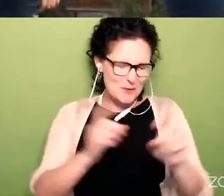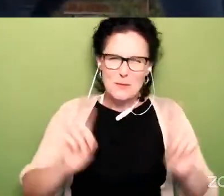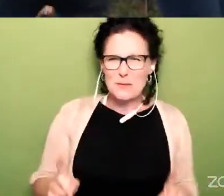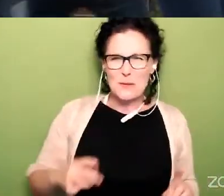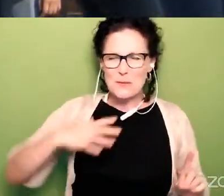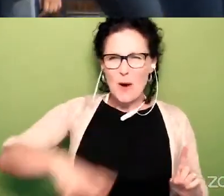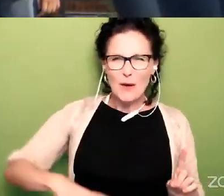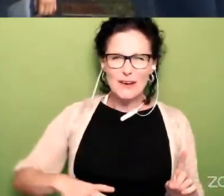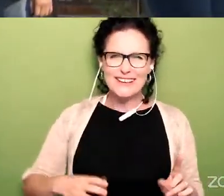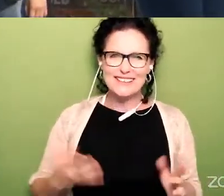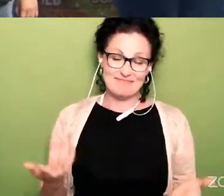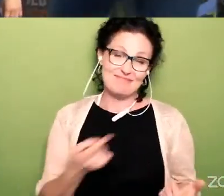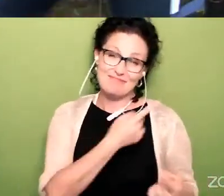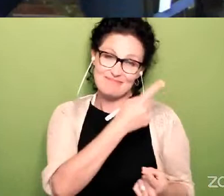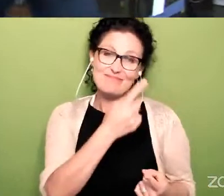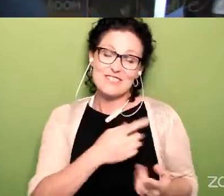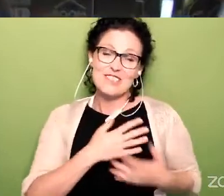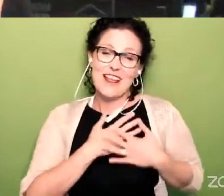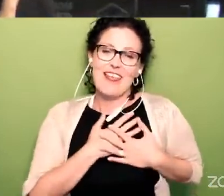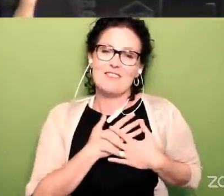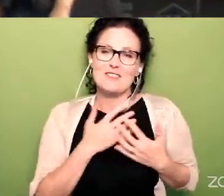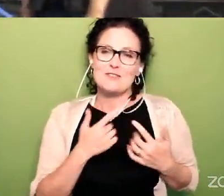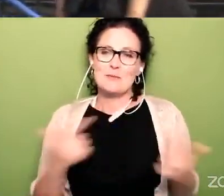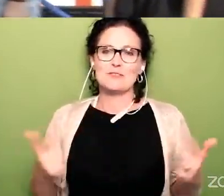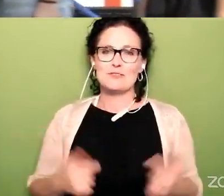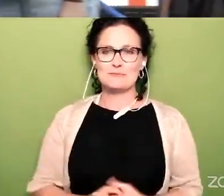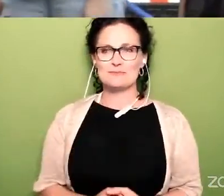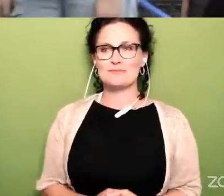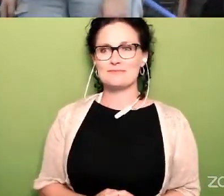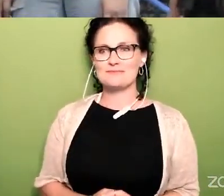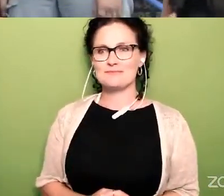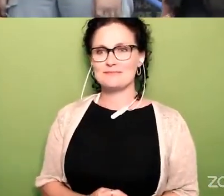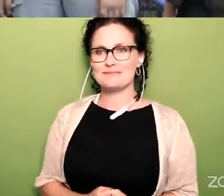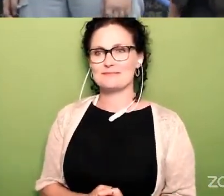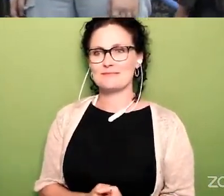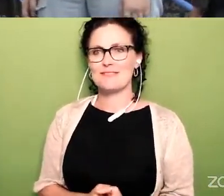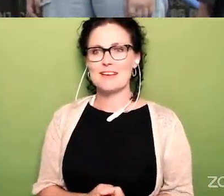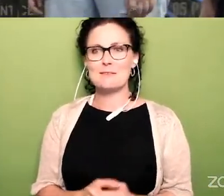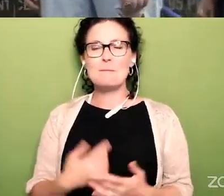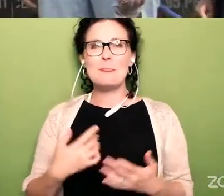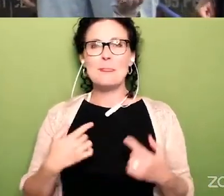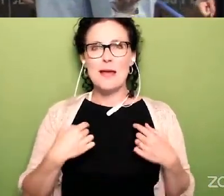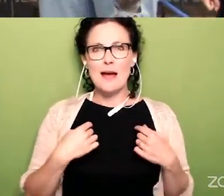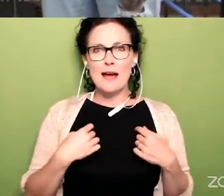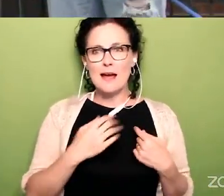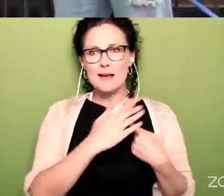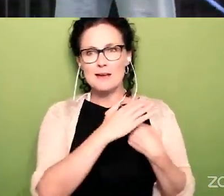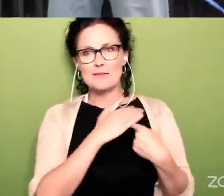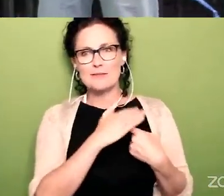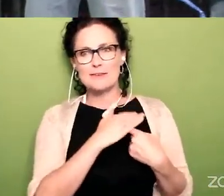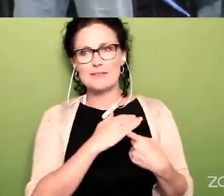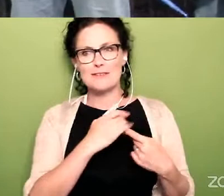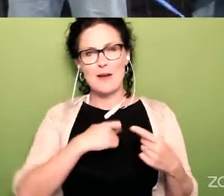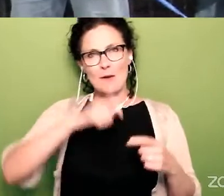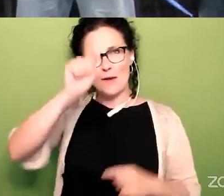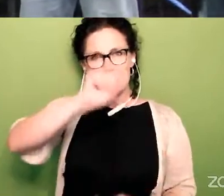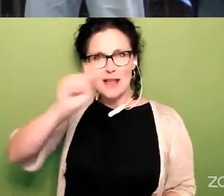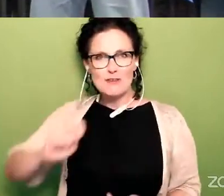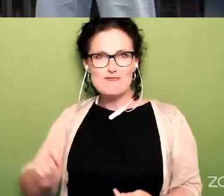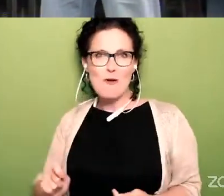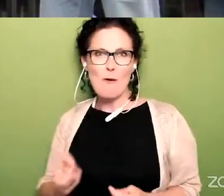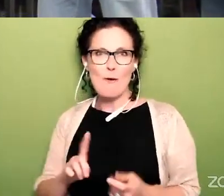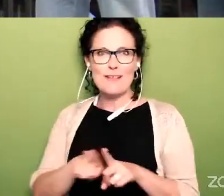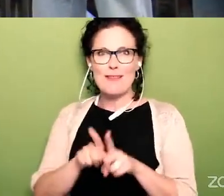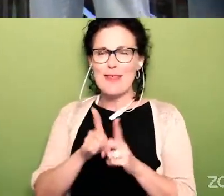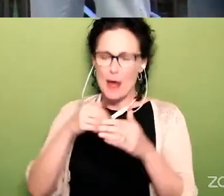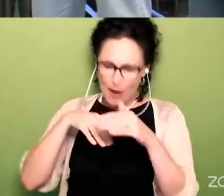into a whole new world. It's like in my family, whenever we go pray, we tend to say Jah. Jah. This means victory,